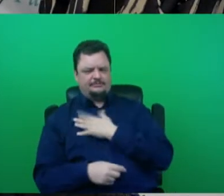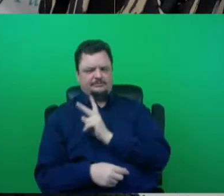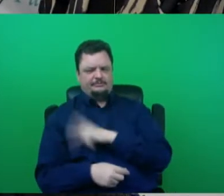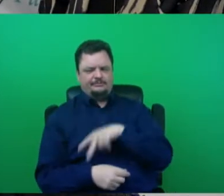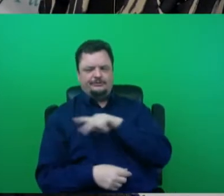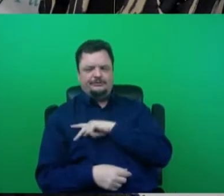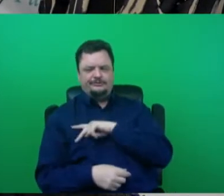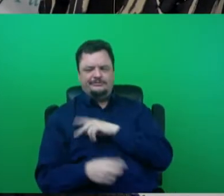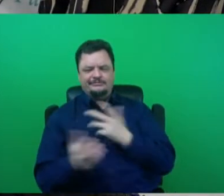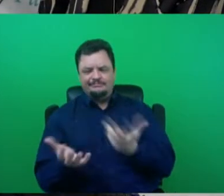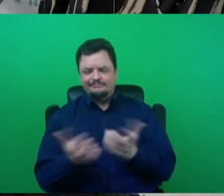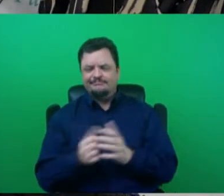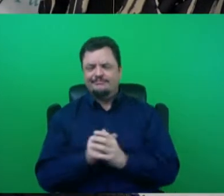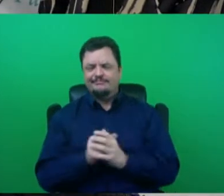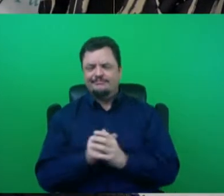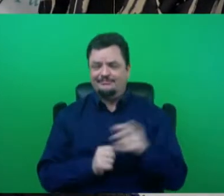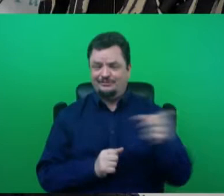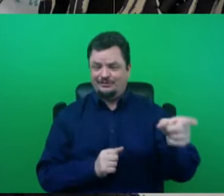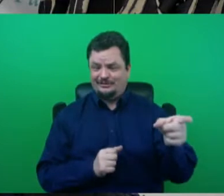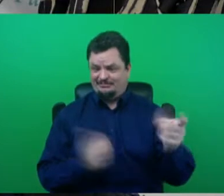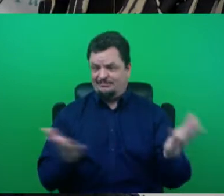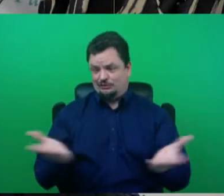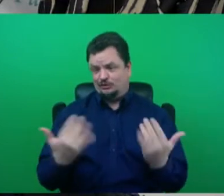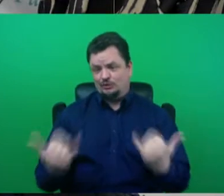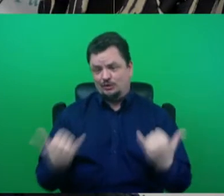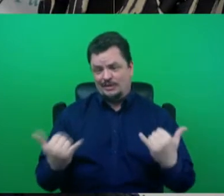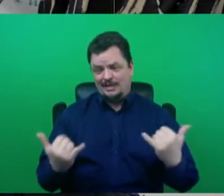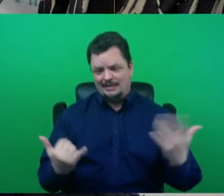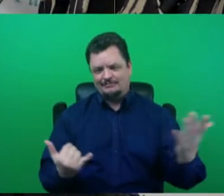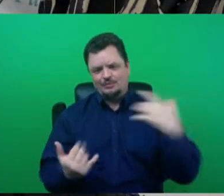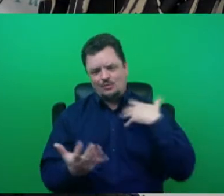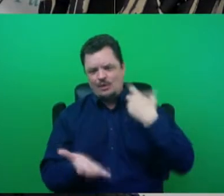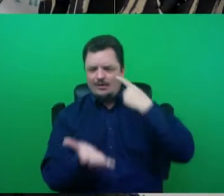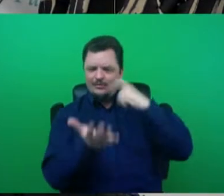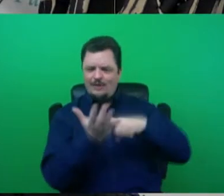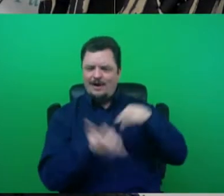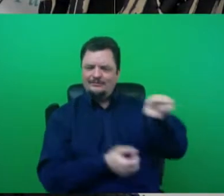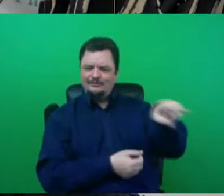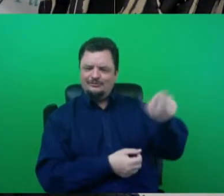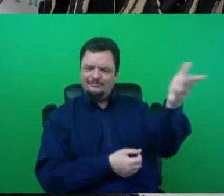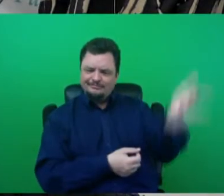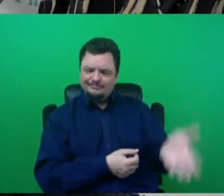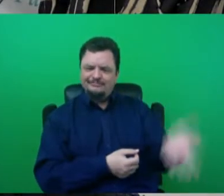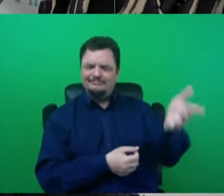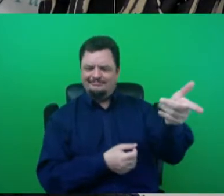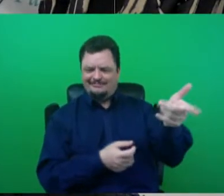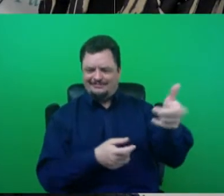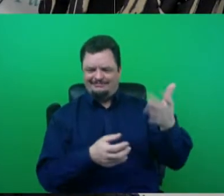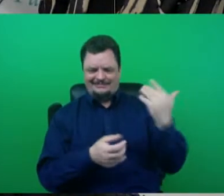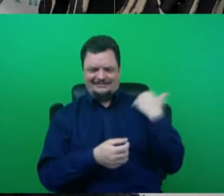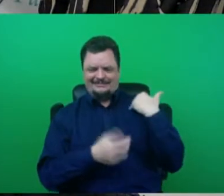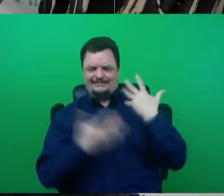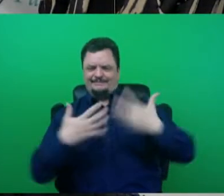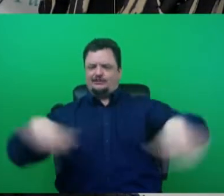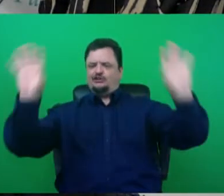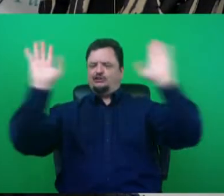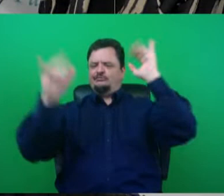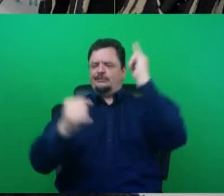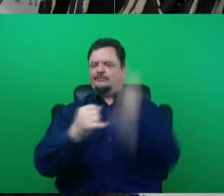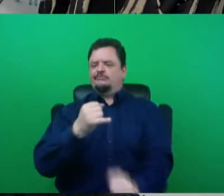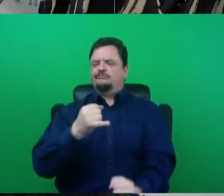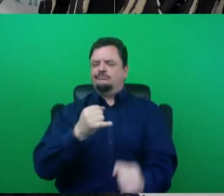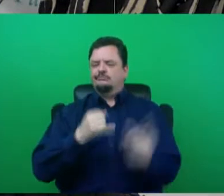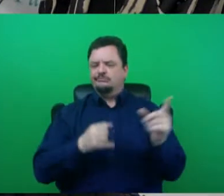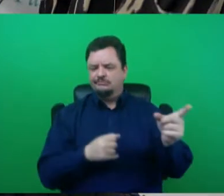here today so we can recognize her for her service to the El Paso County Board of Health for 10 years.